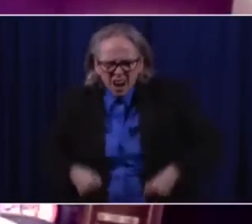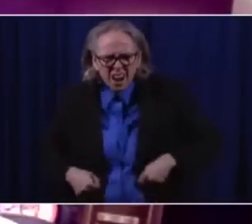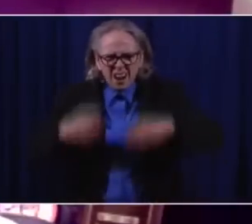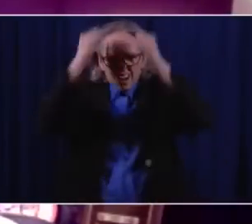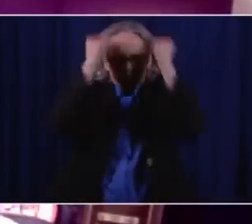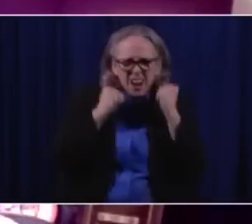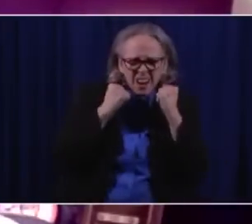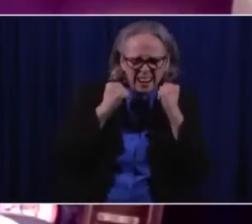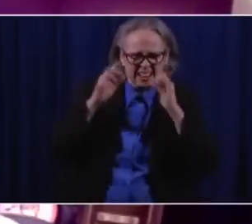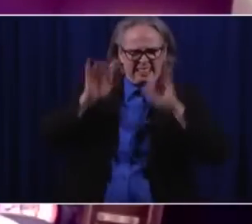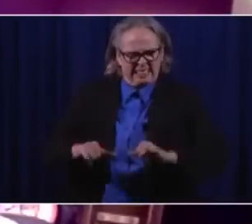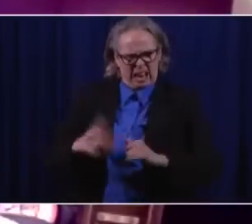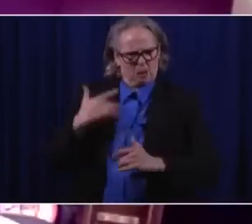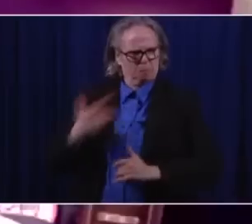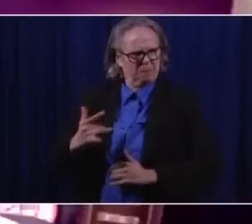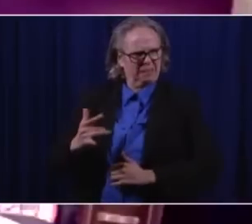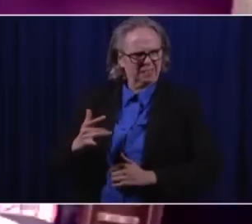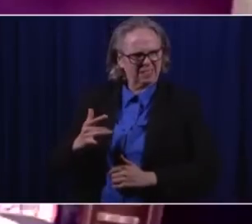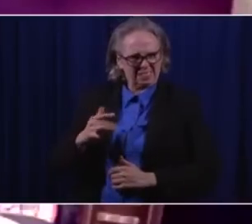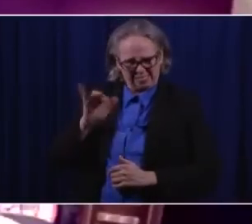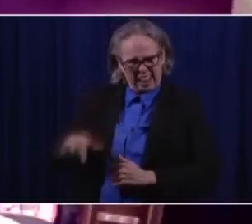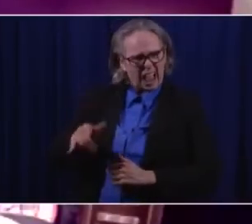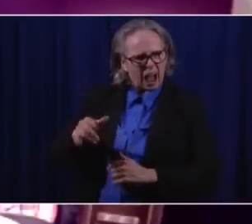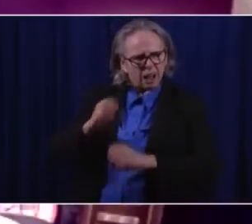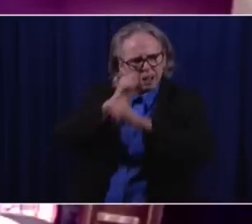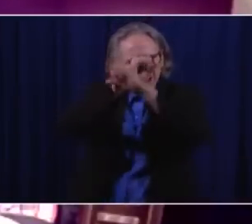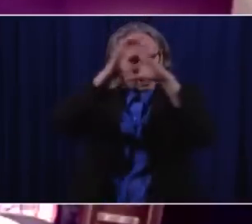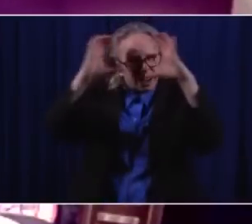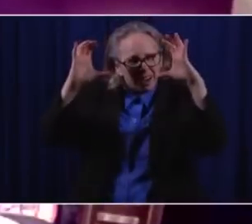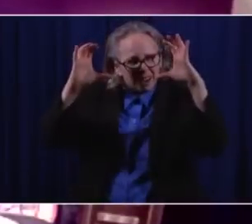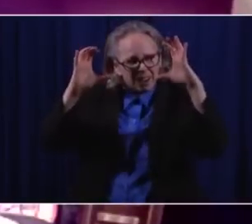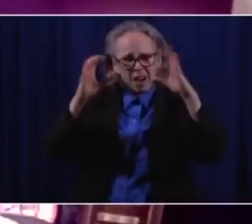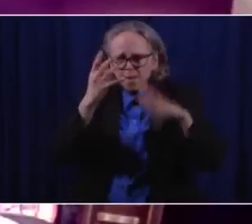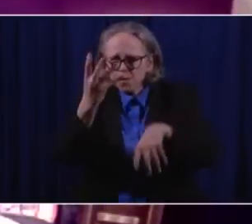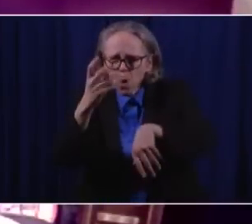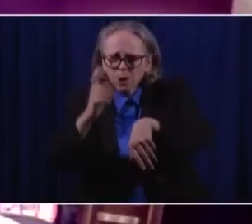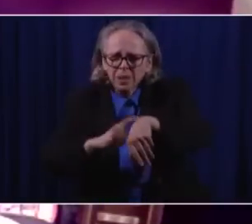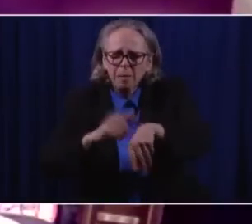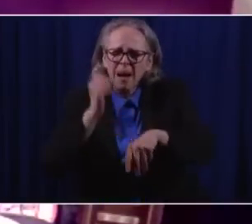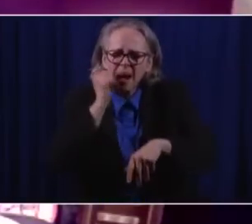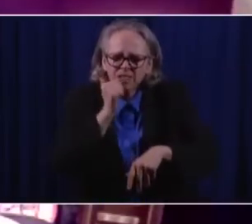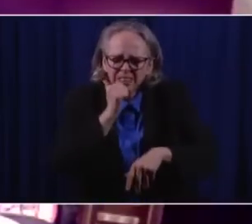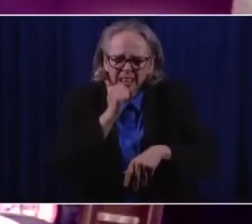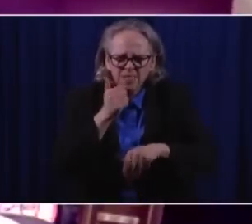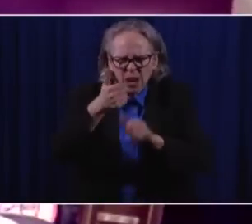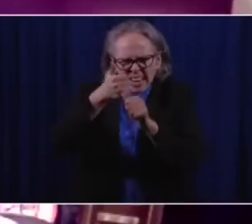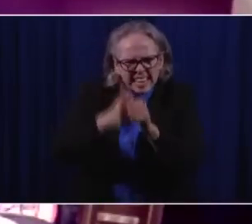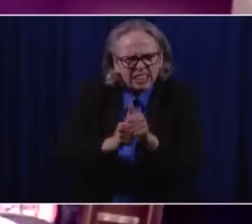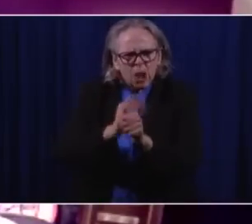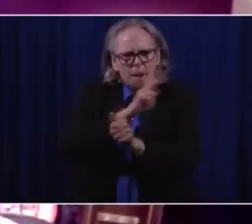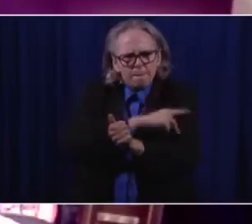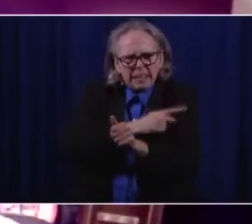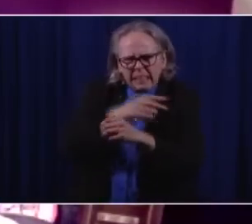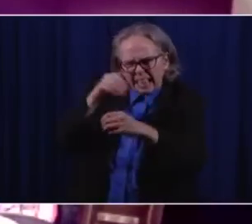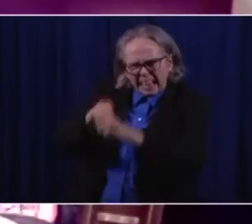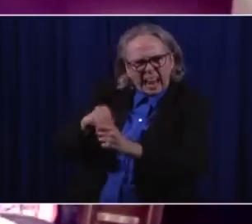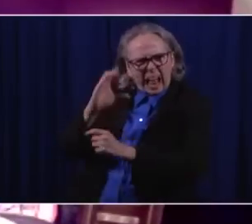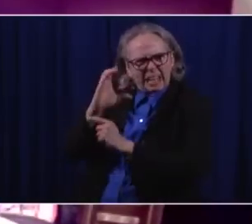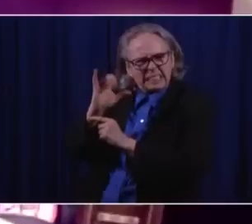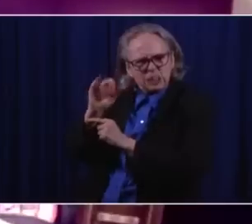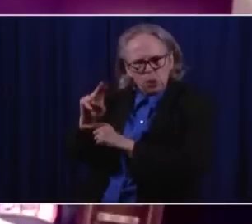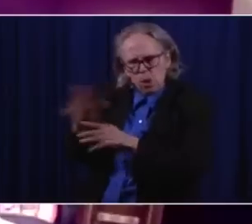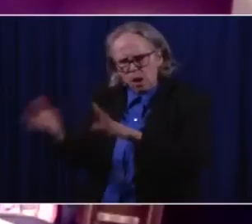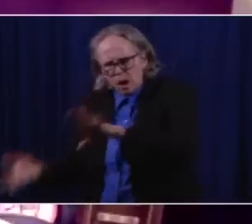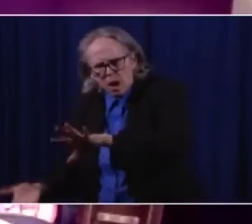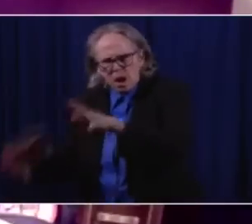for. That is not something that these nurses want to be doing. And so